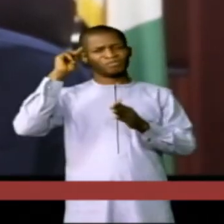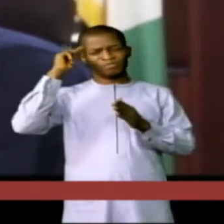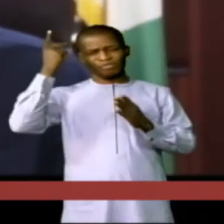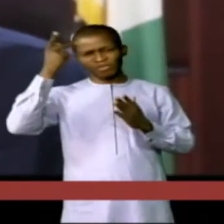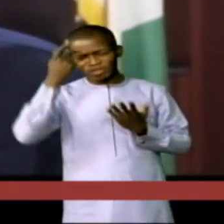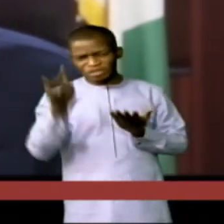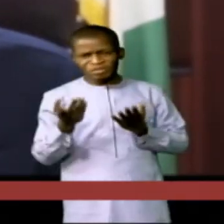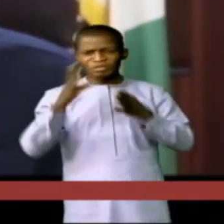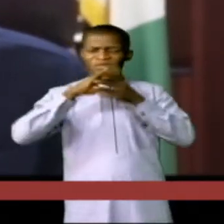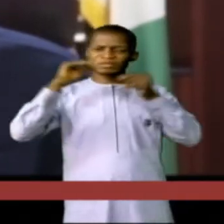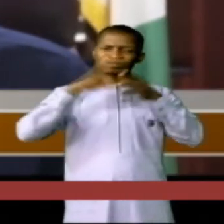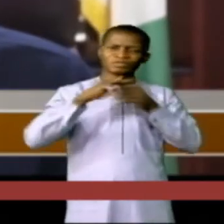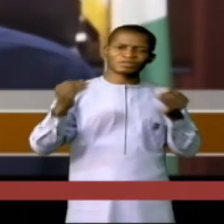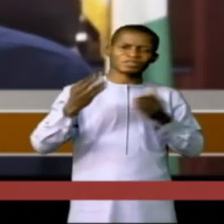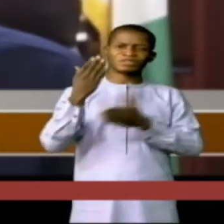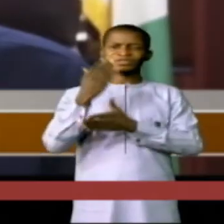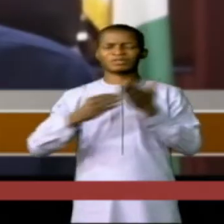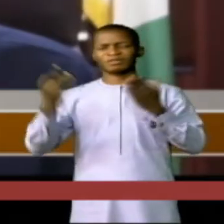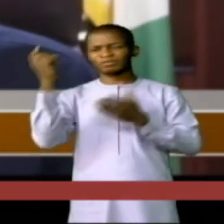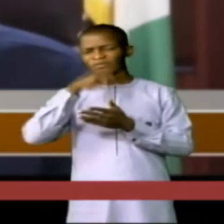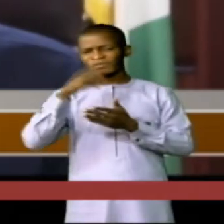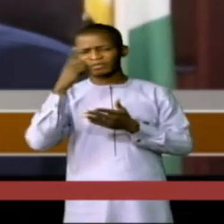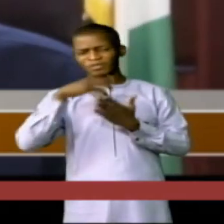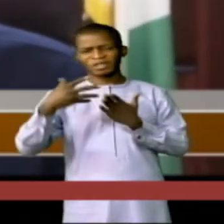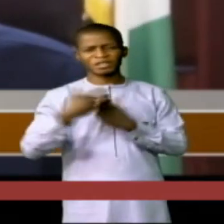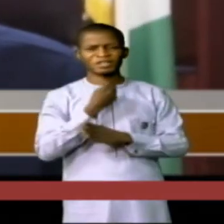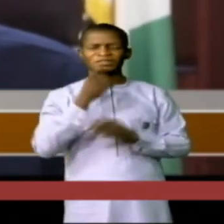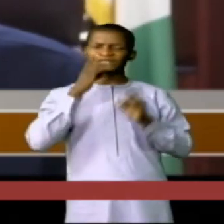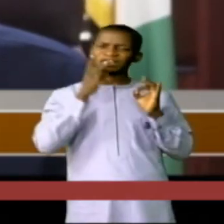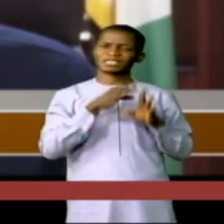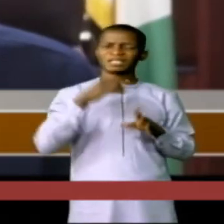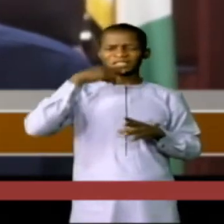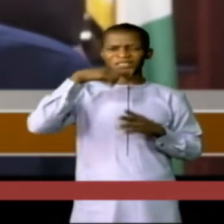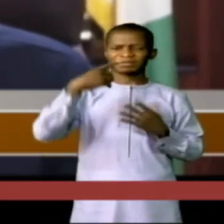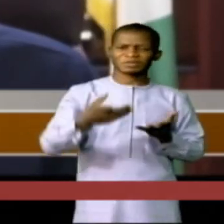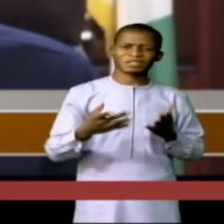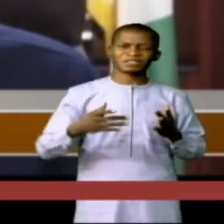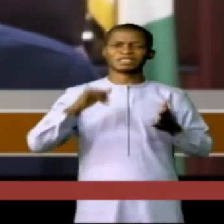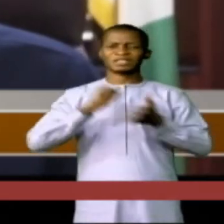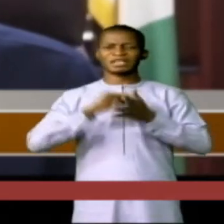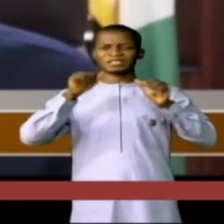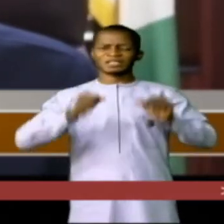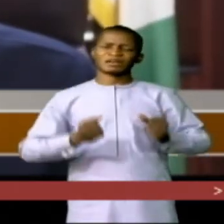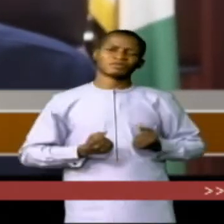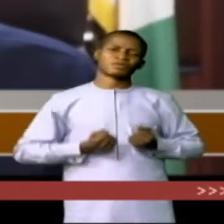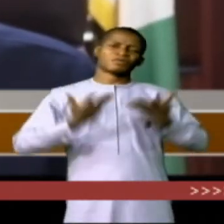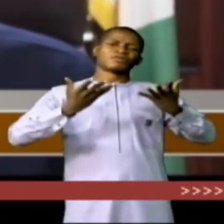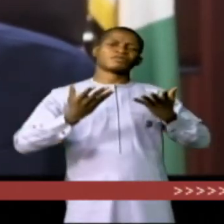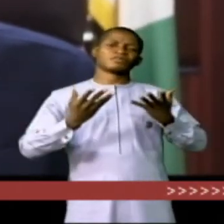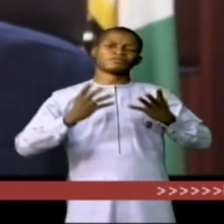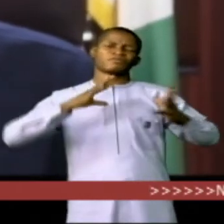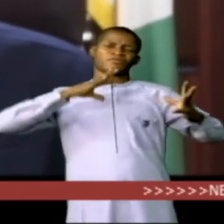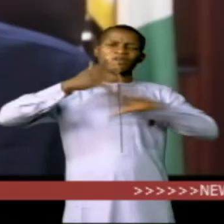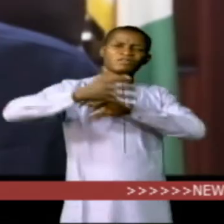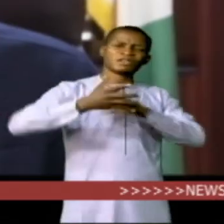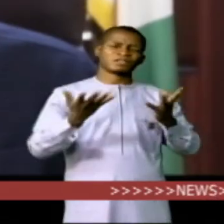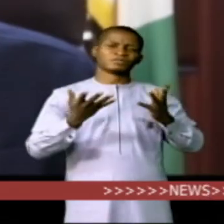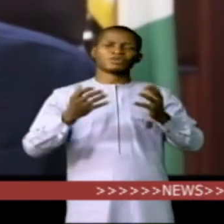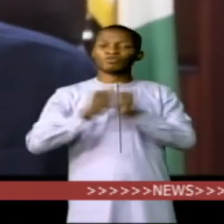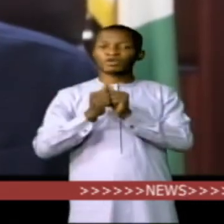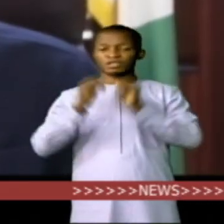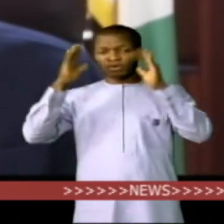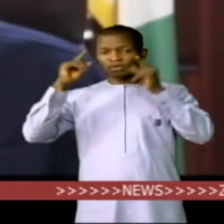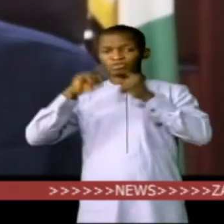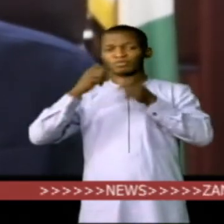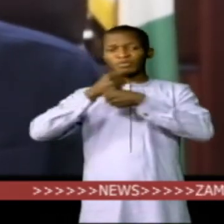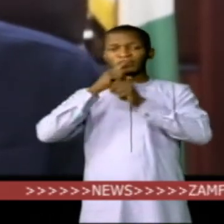narratives, the spread of fake news, hate speech, incitement to hatred and violence, with a view to ensuring